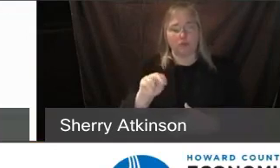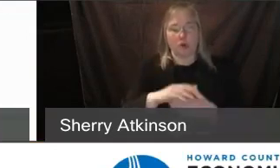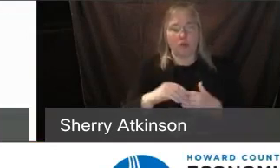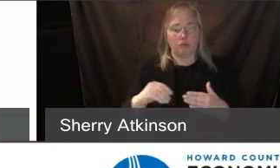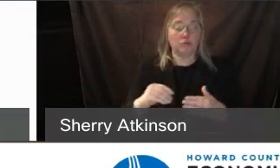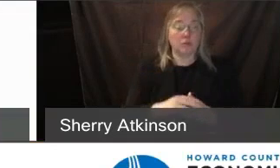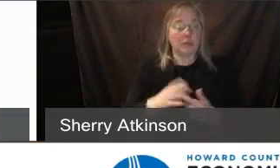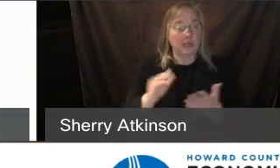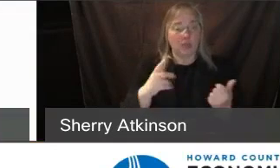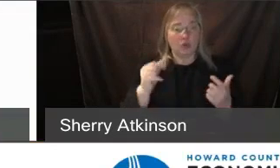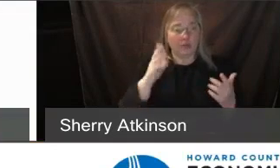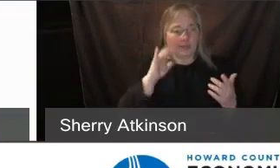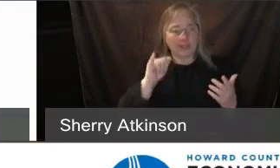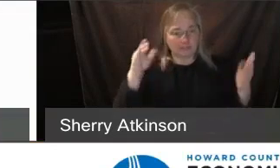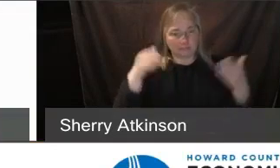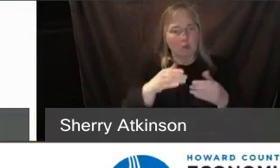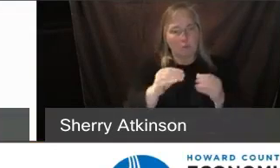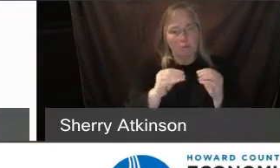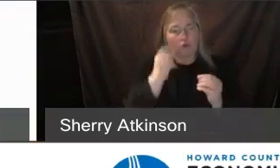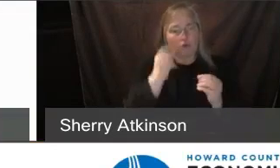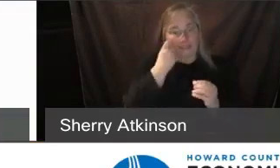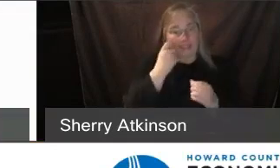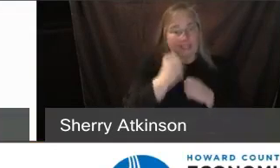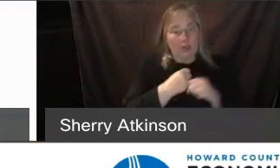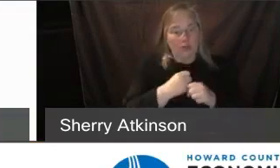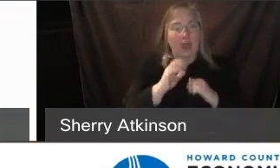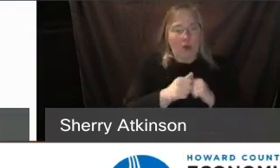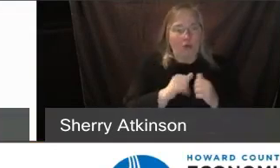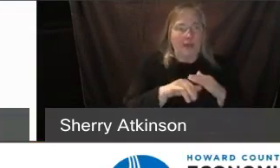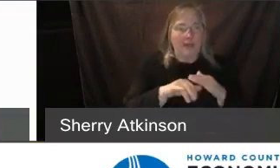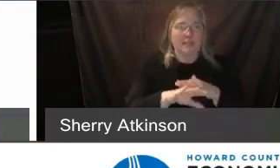recent years, how that assessable base has steadily grown.